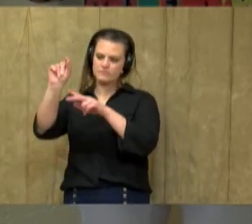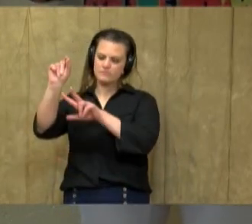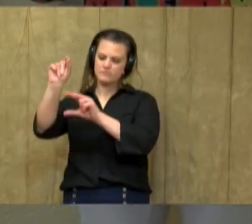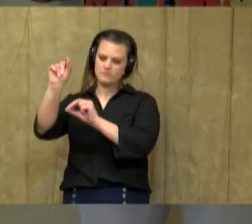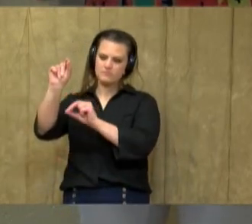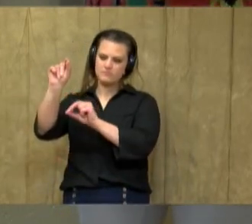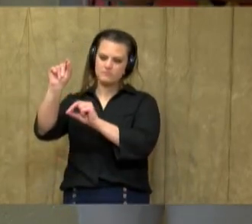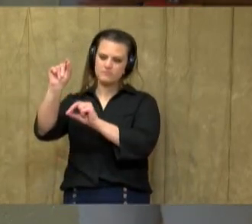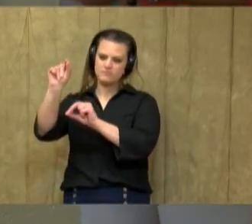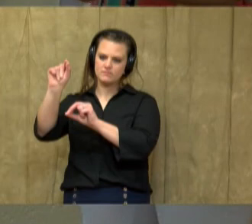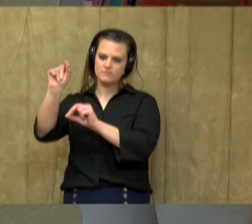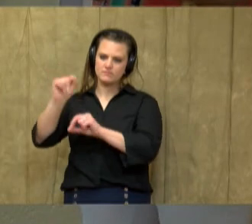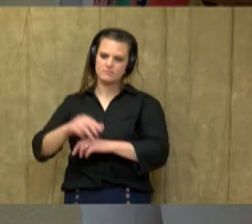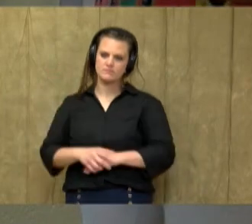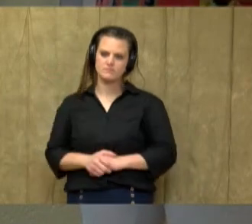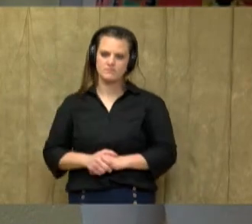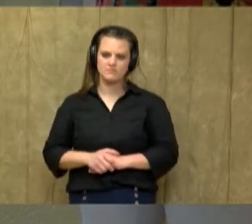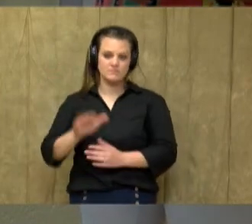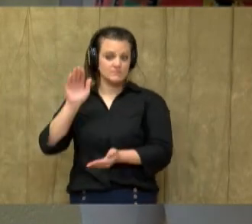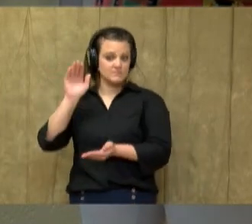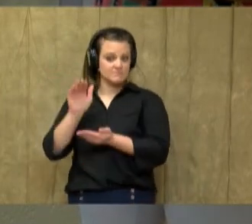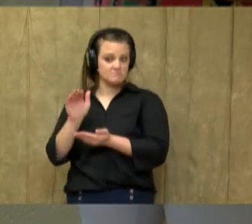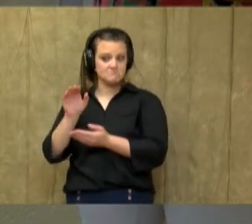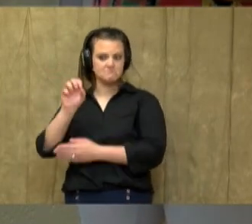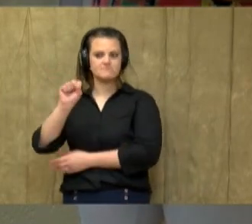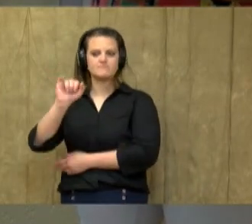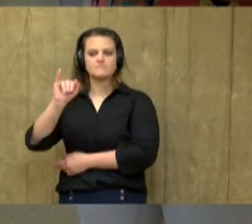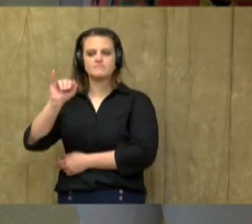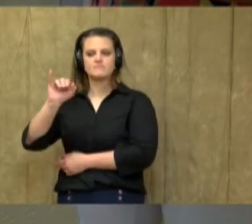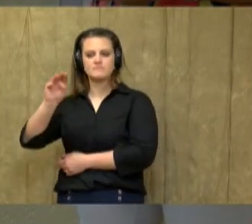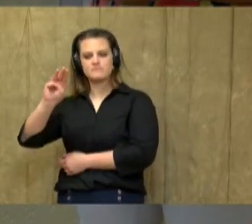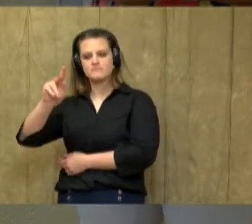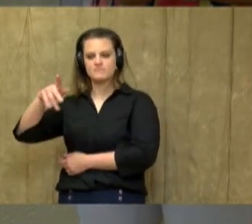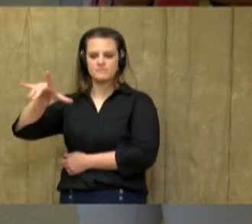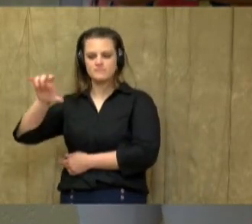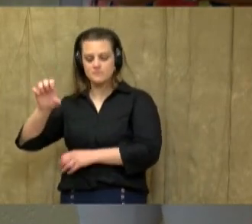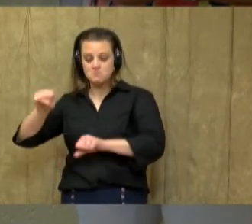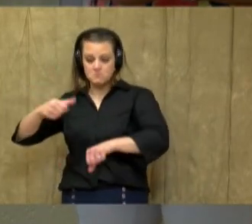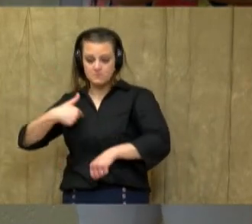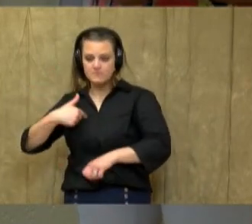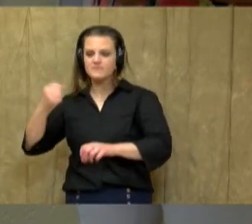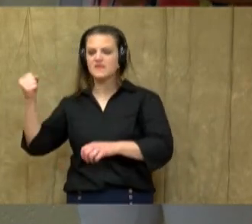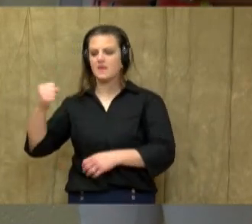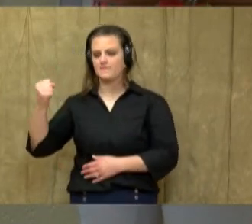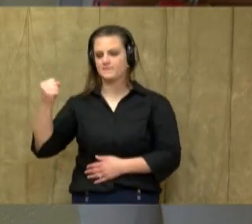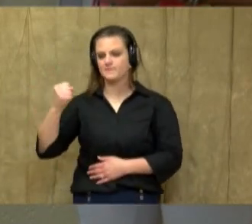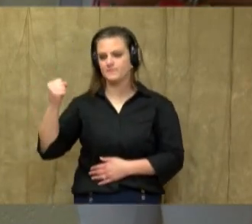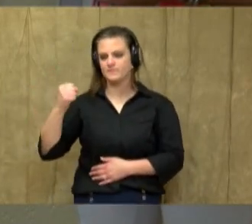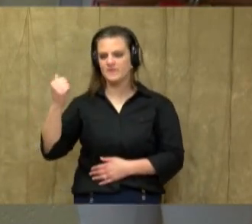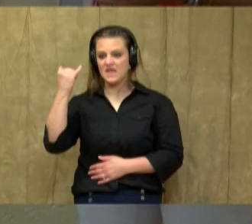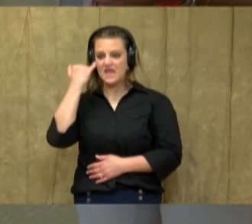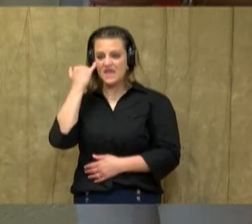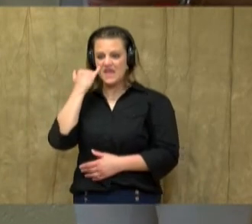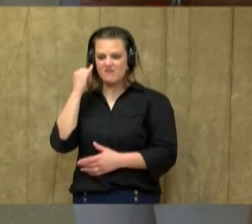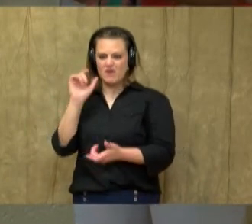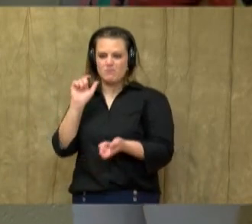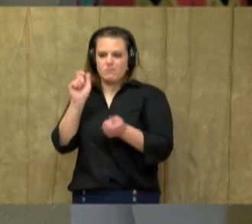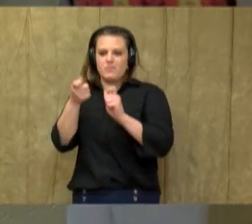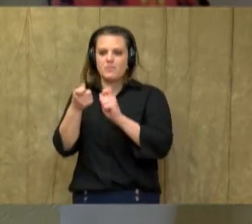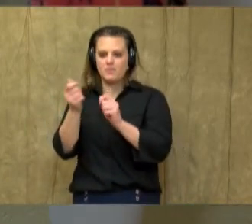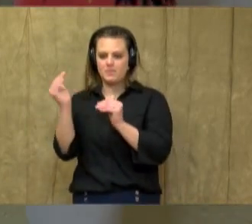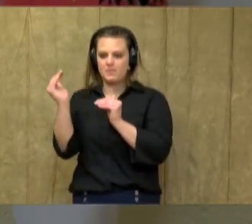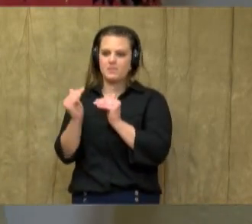20/30. Can I make that more simple? Yeah, I can. And if I were to make this as simple